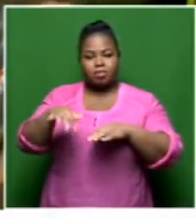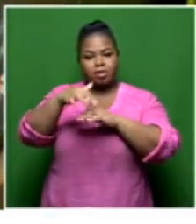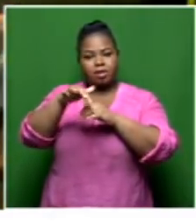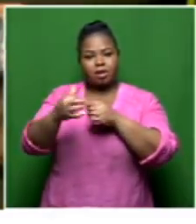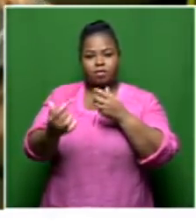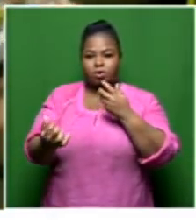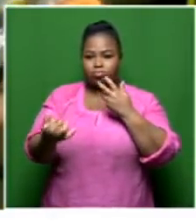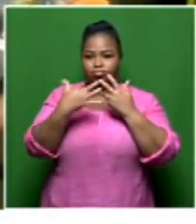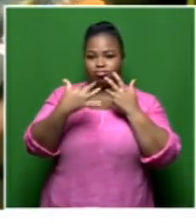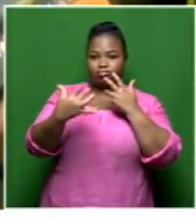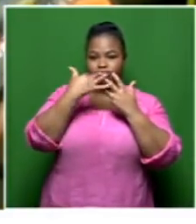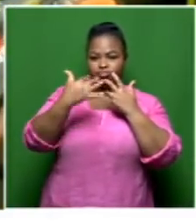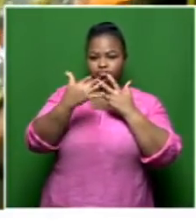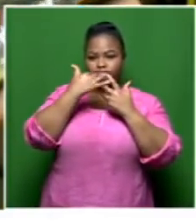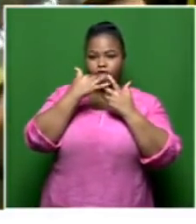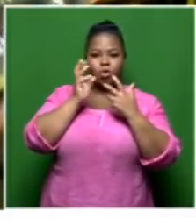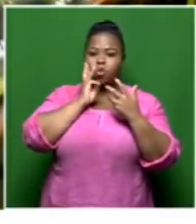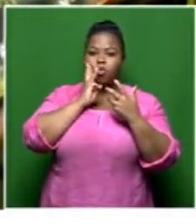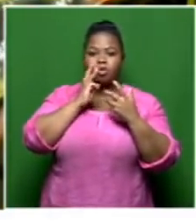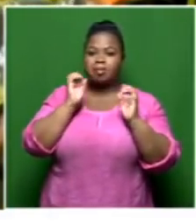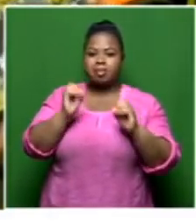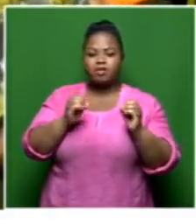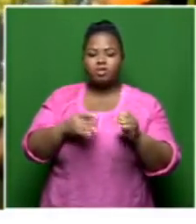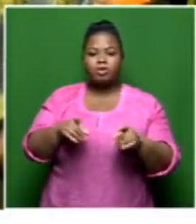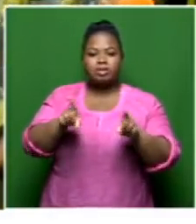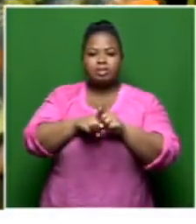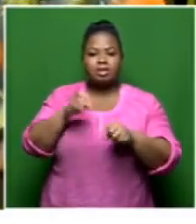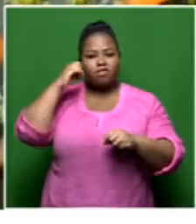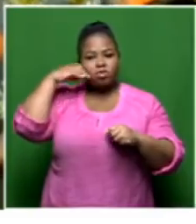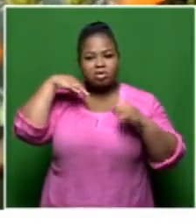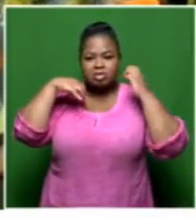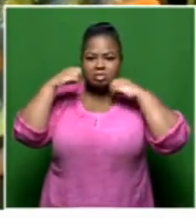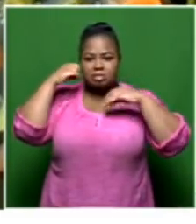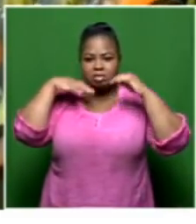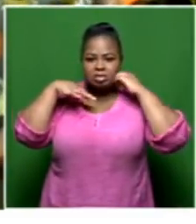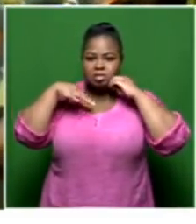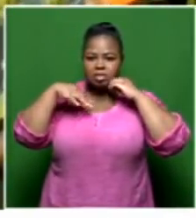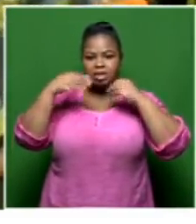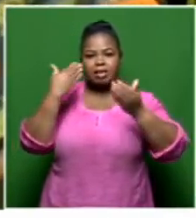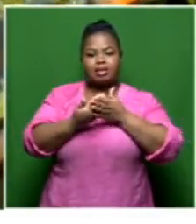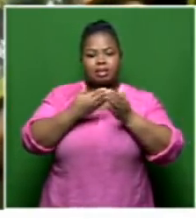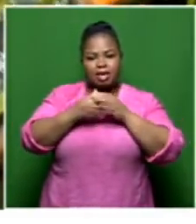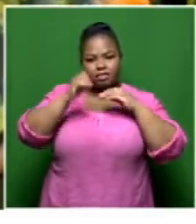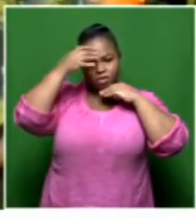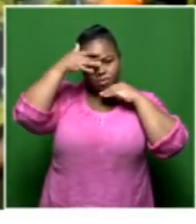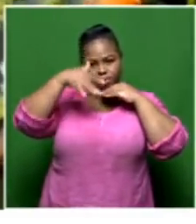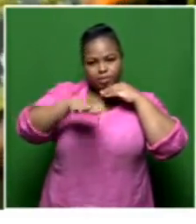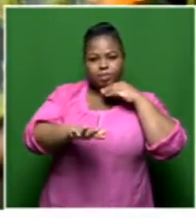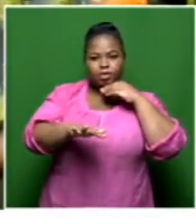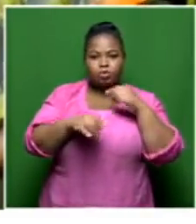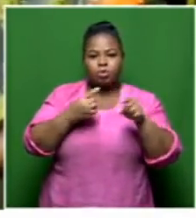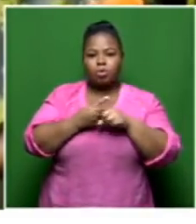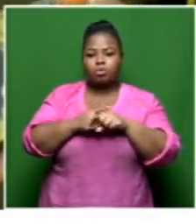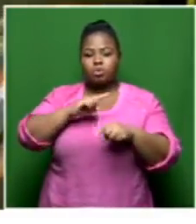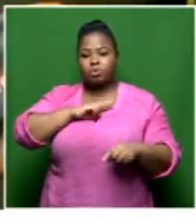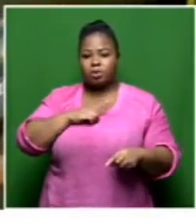outside, nothing at all can get in. Your own sweat vapors, though, are allowed to gently transpire outwards as you wear the mask. The